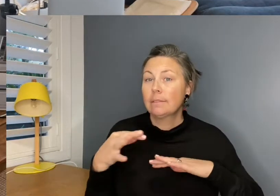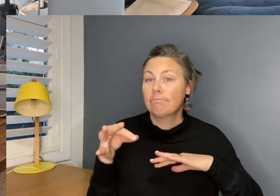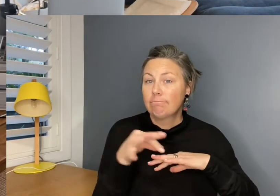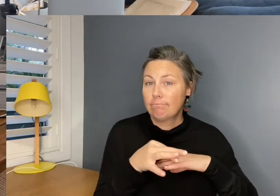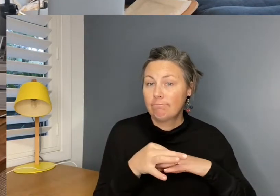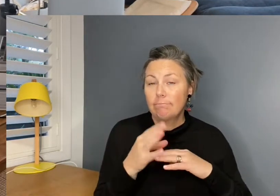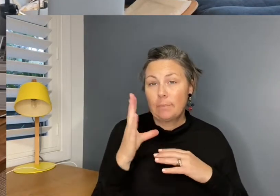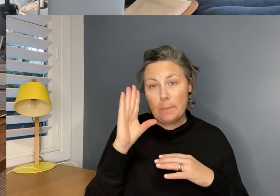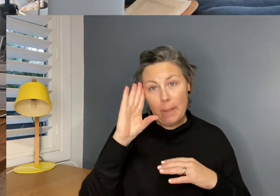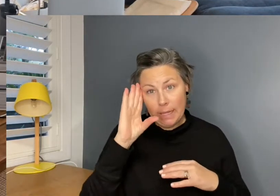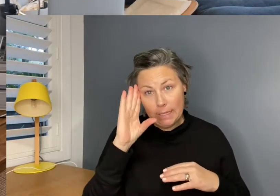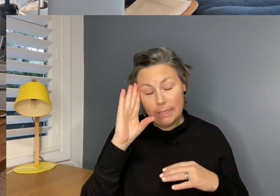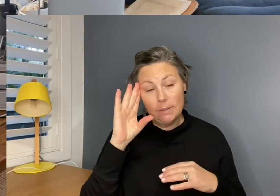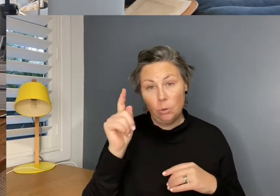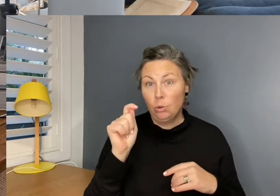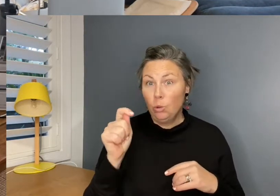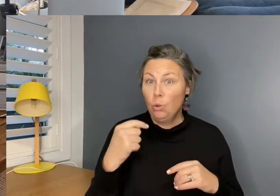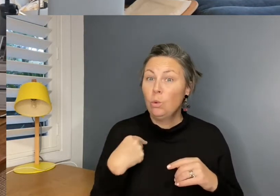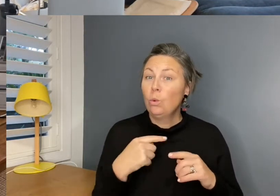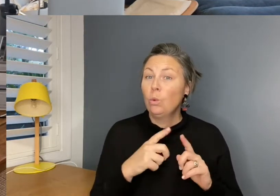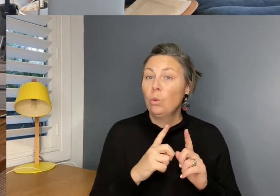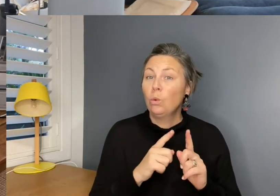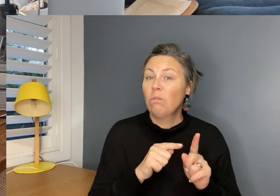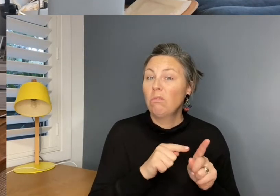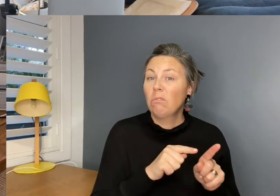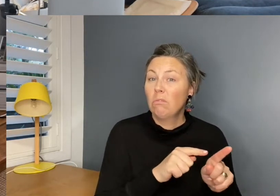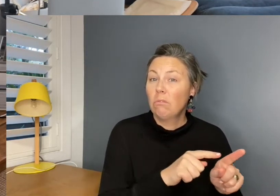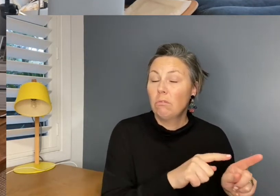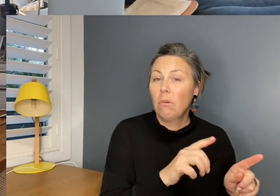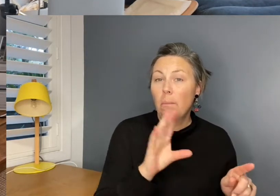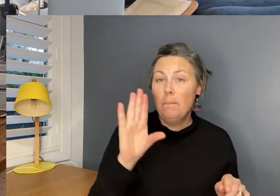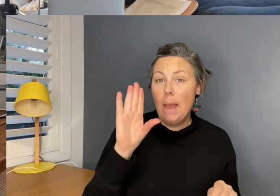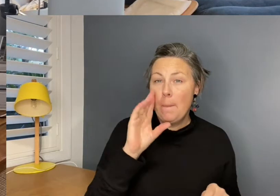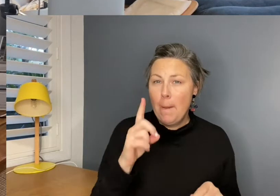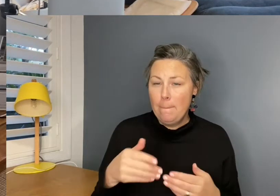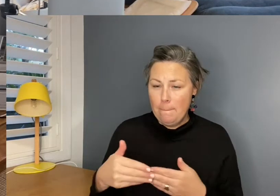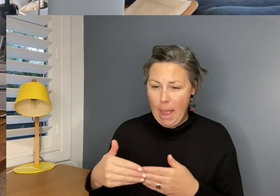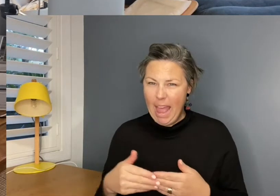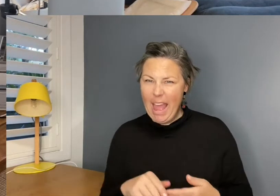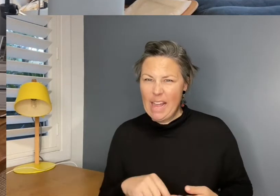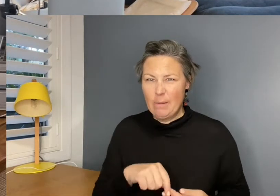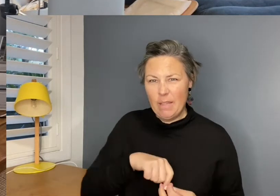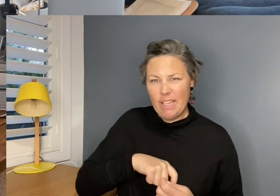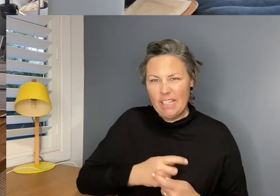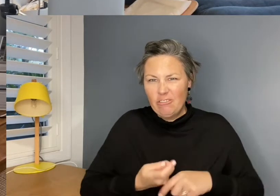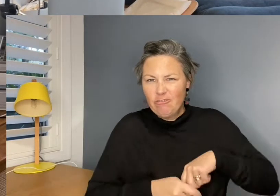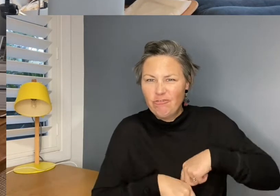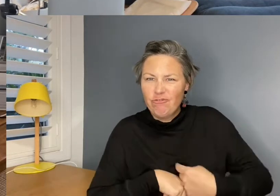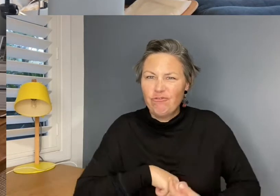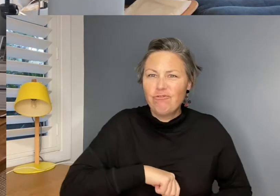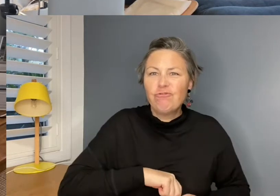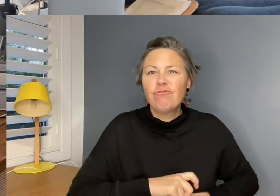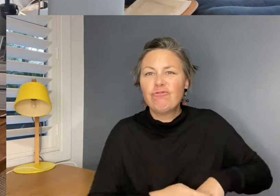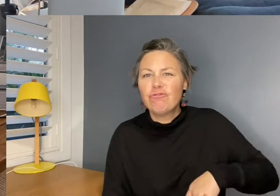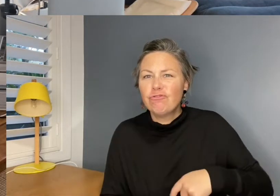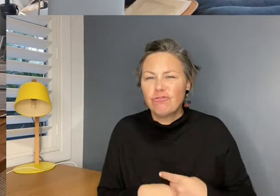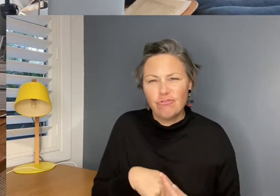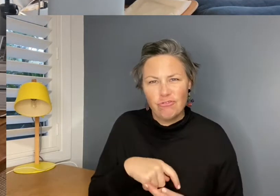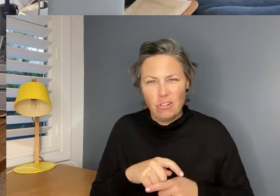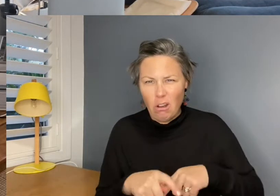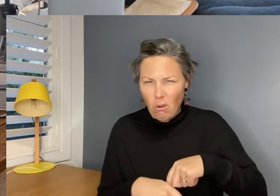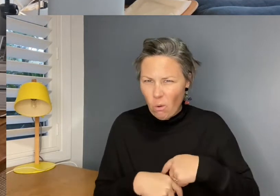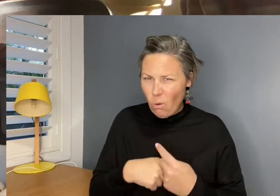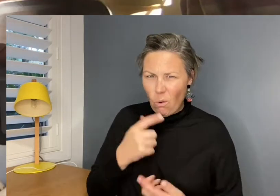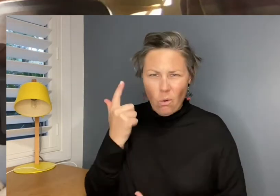Aiden had just gone to bed. My partner had just gone to bed, and I was about to go to bed and follow him. But the baby was super wriggly inside my